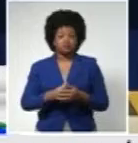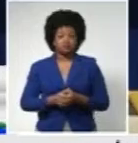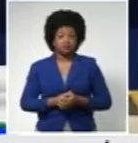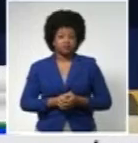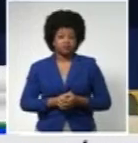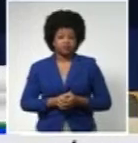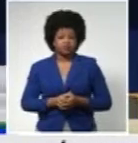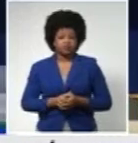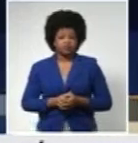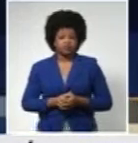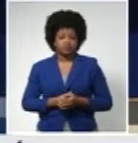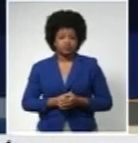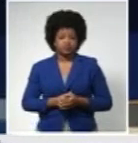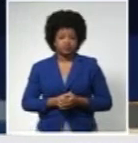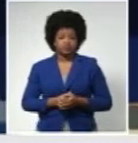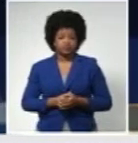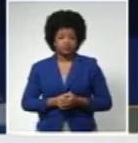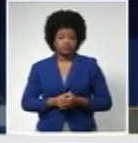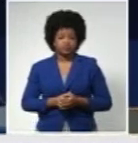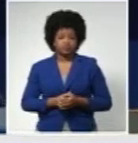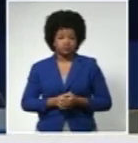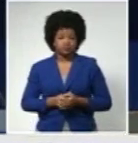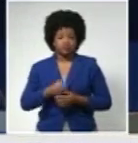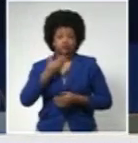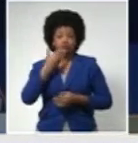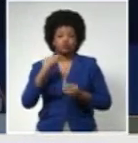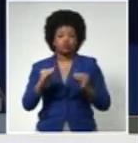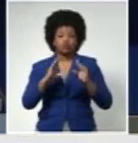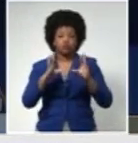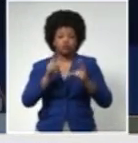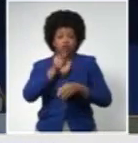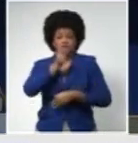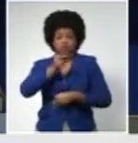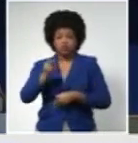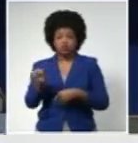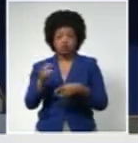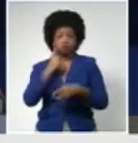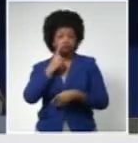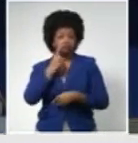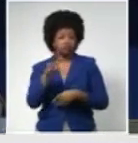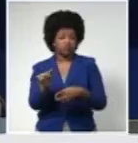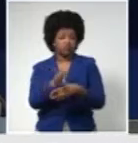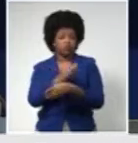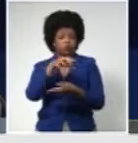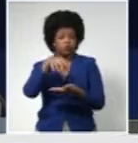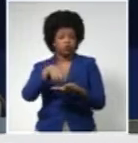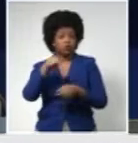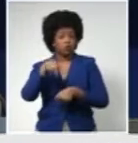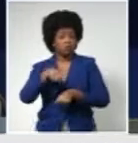in. Another good day, another day with favorable results.